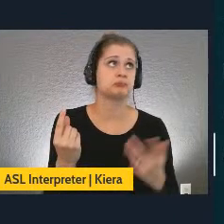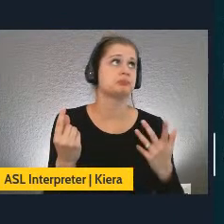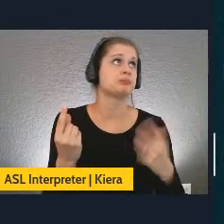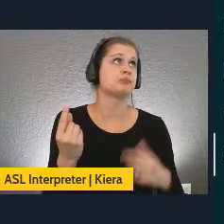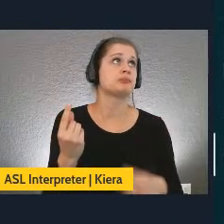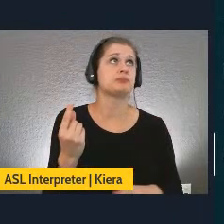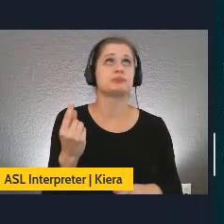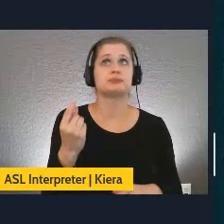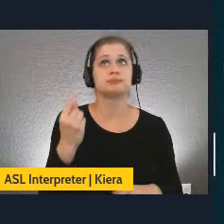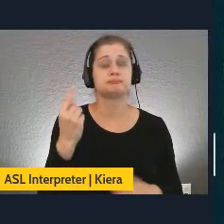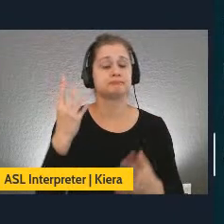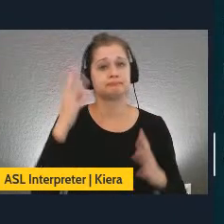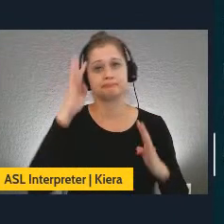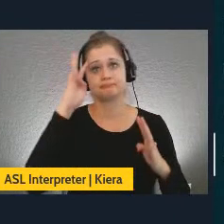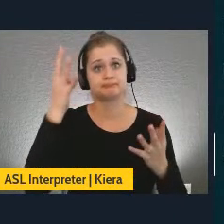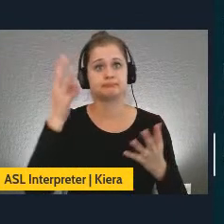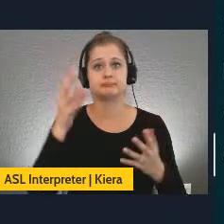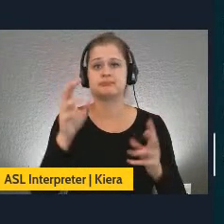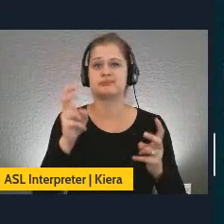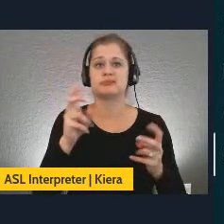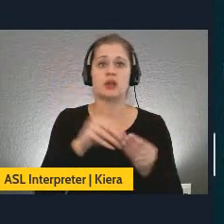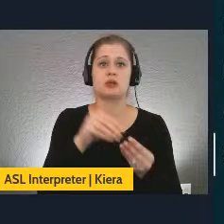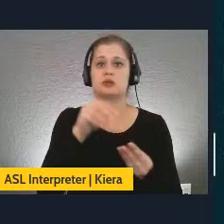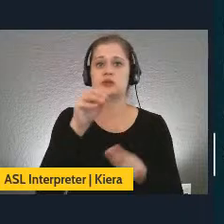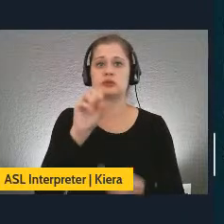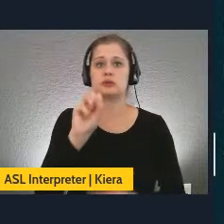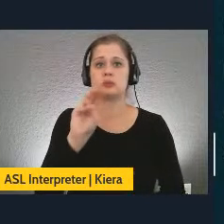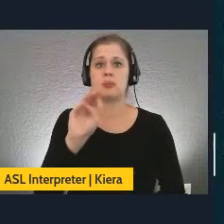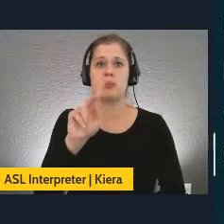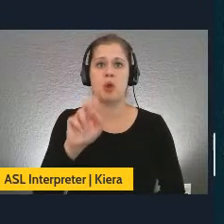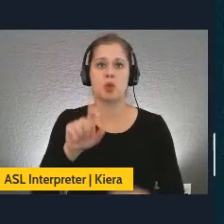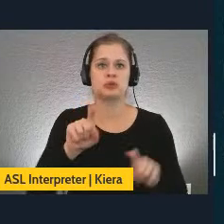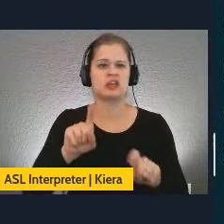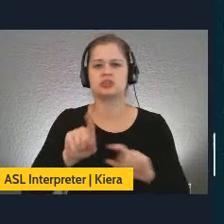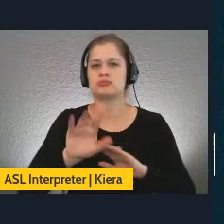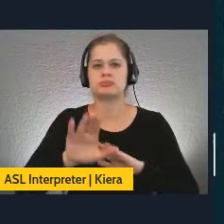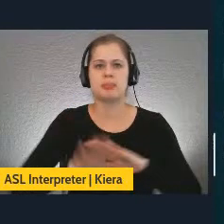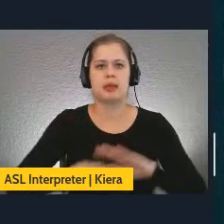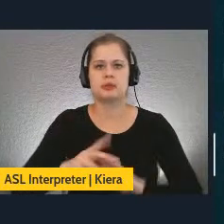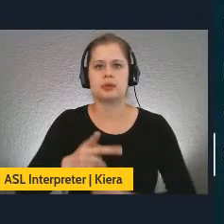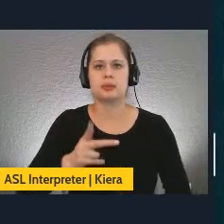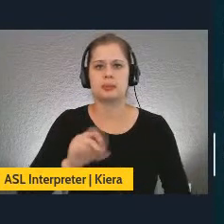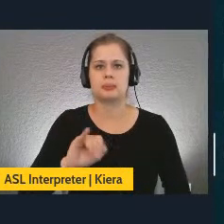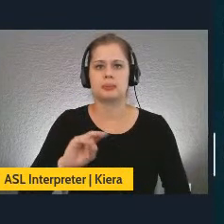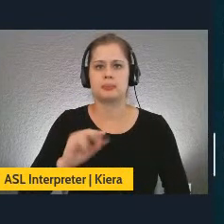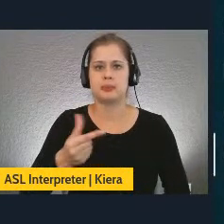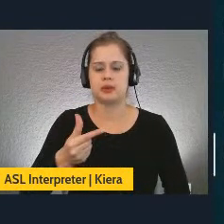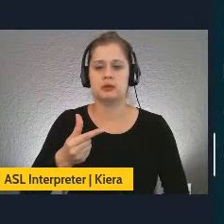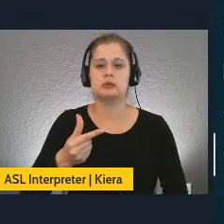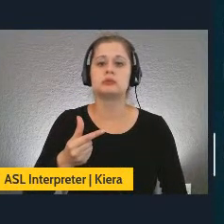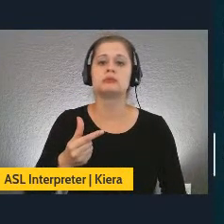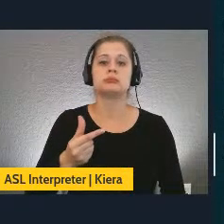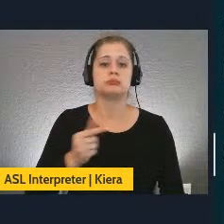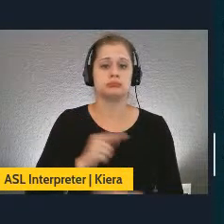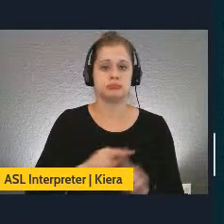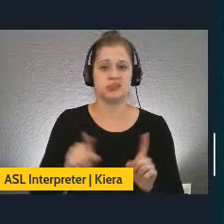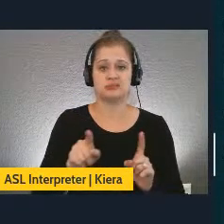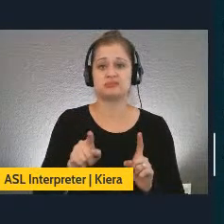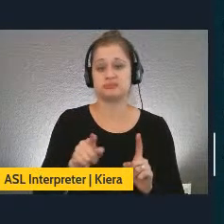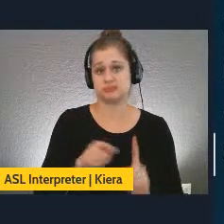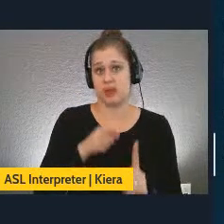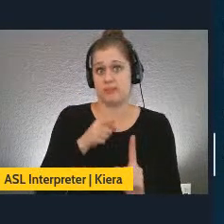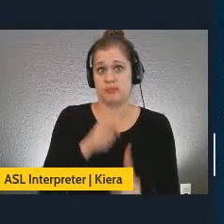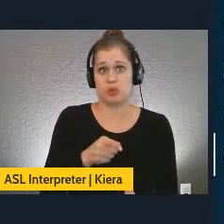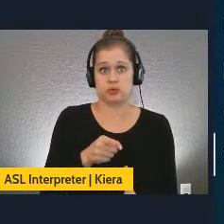some smoke tests to do a basic ping or whatever you want. But the gist of it is that you